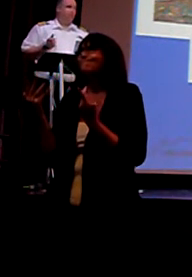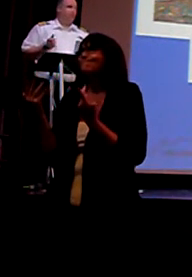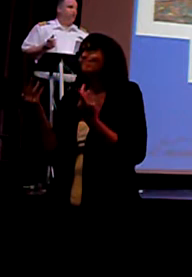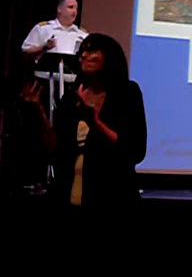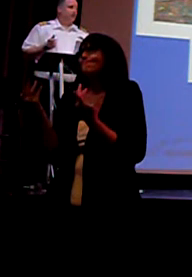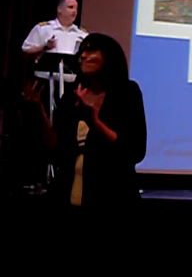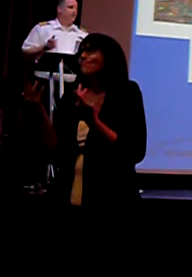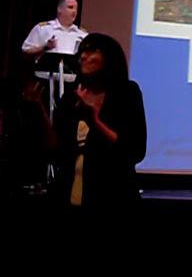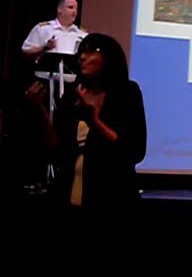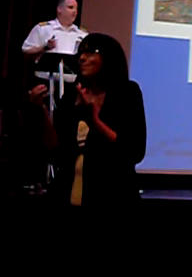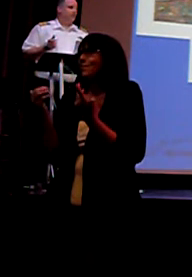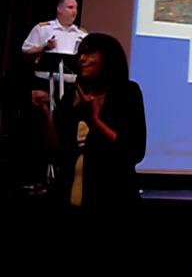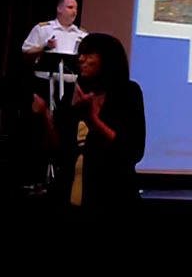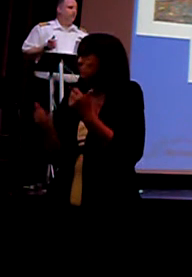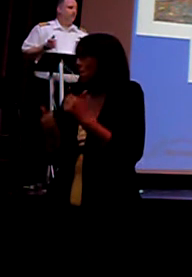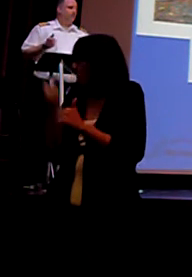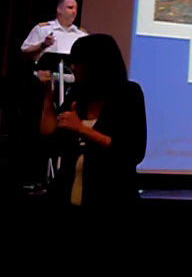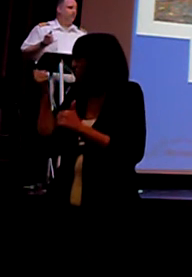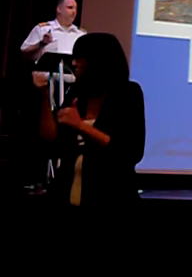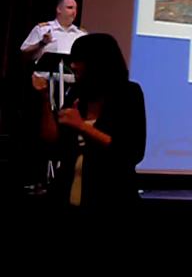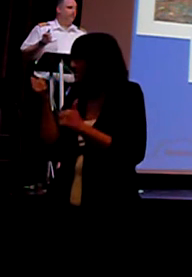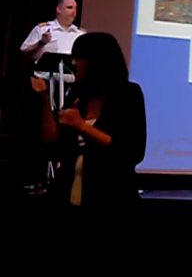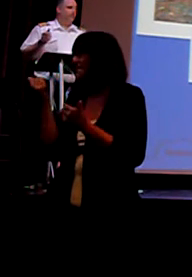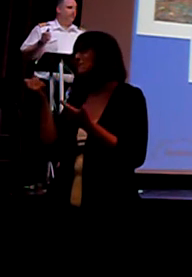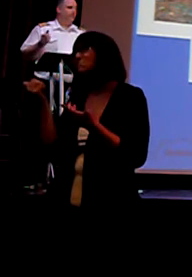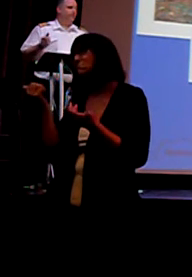mostly governmental